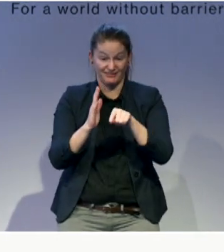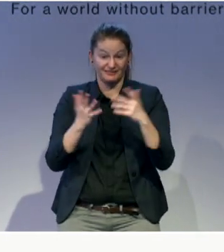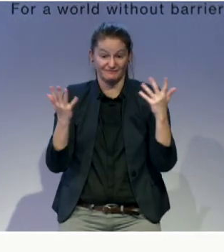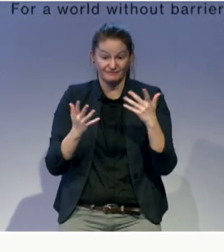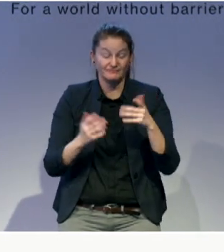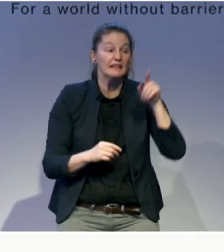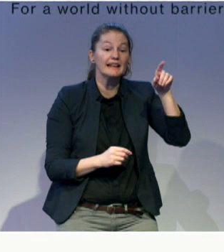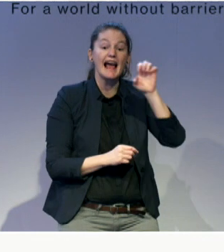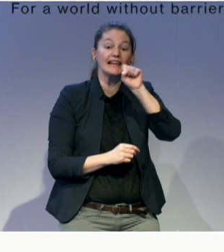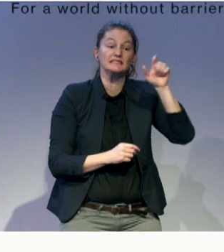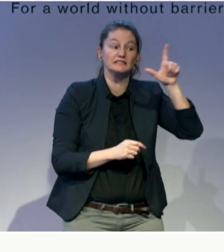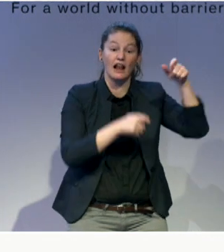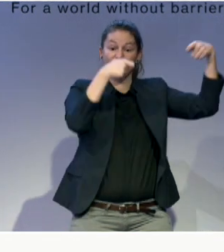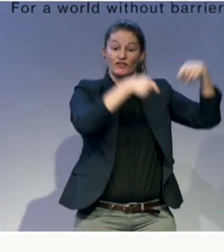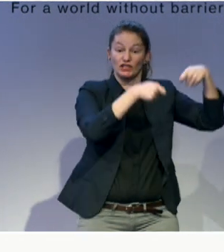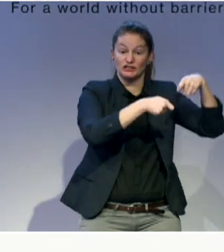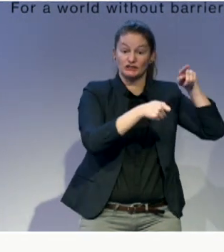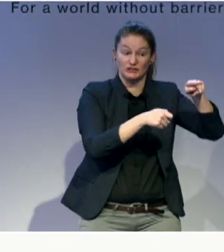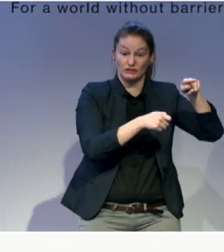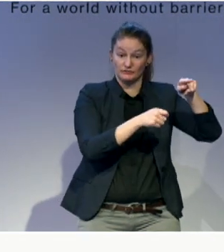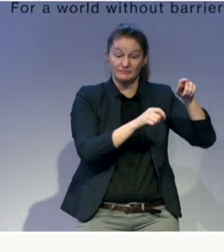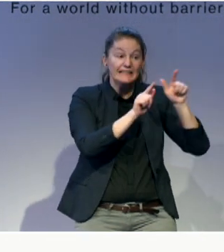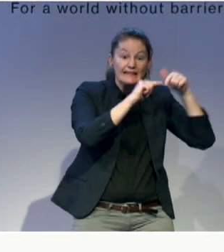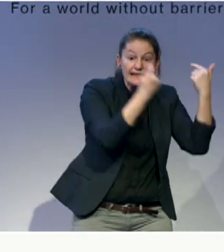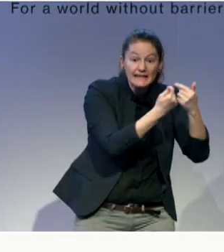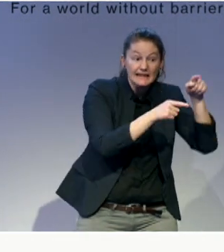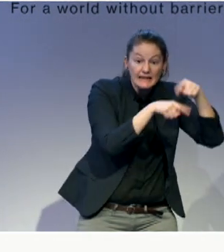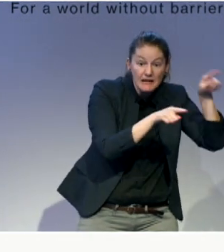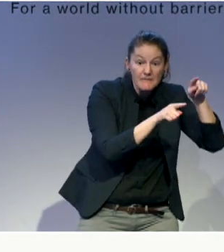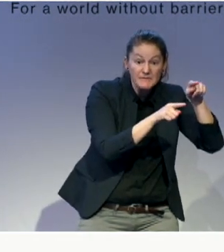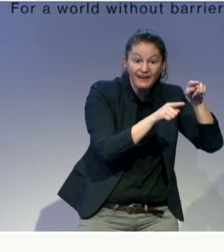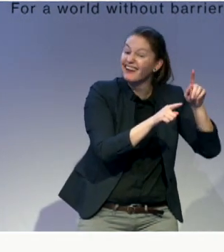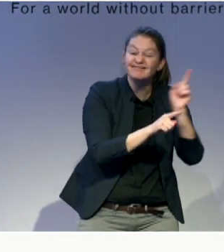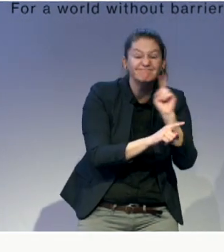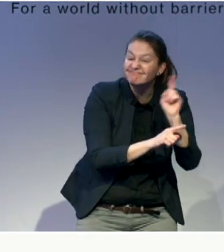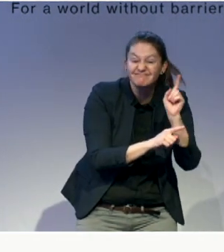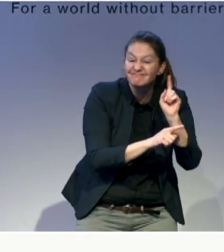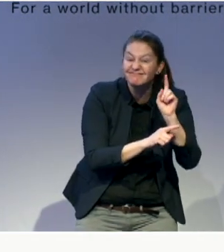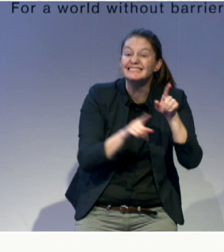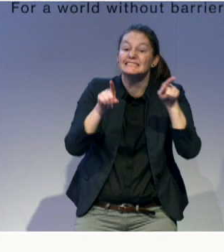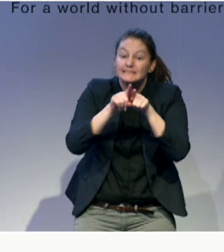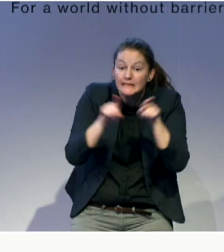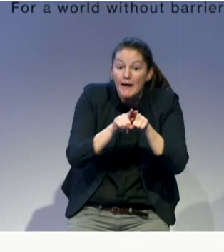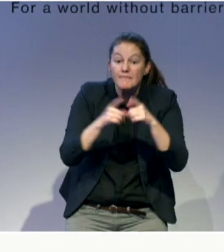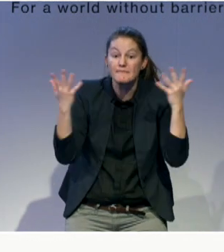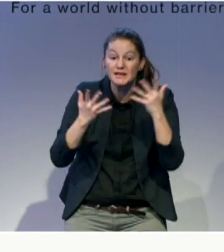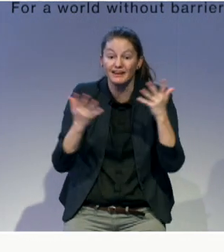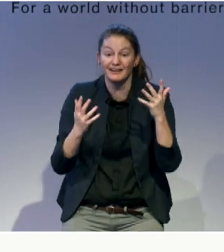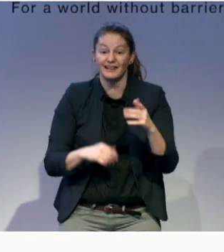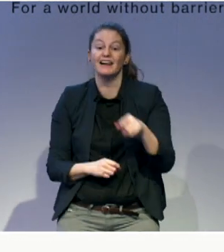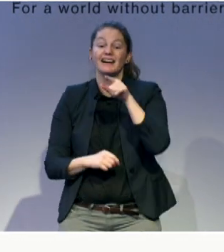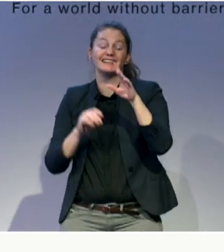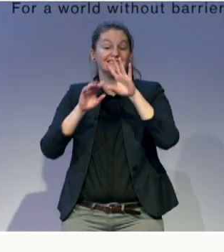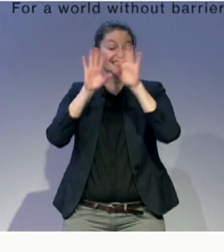is a network of more than 4,000 experts and innovators, both with and